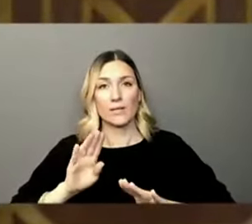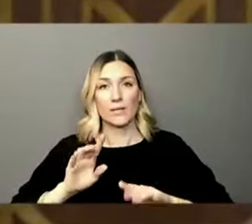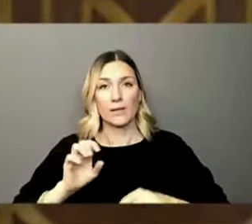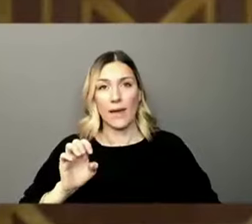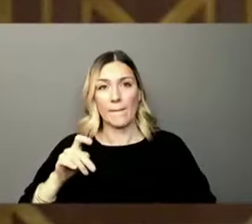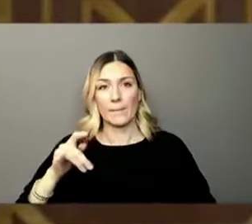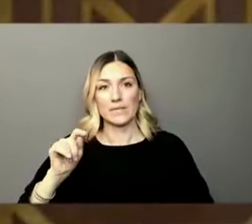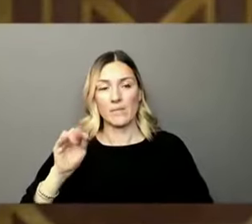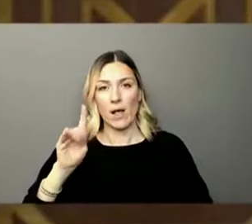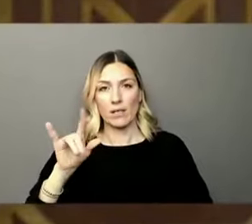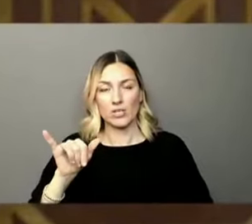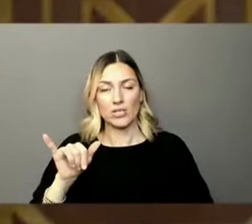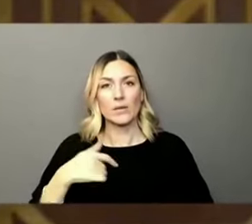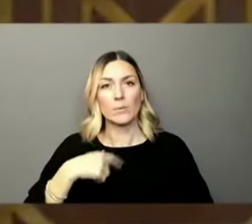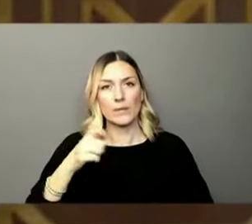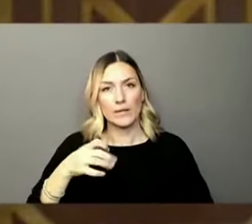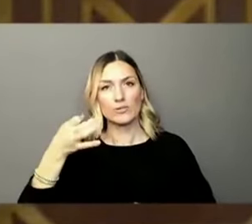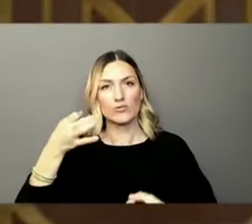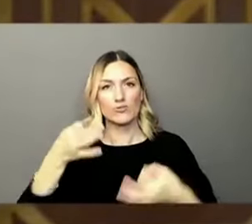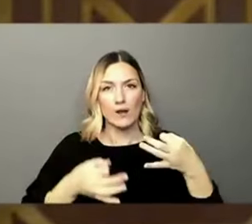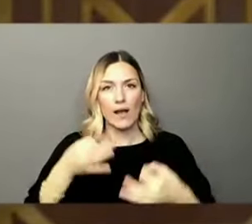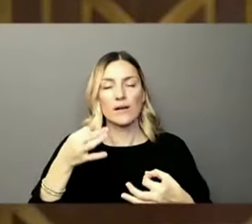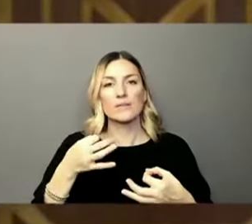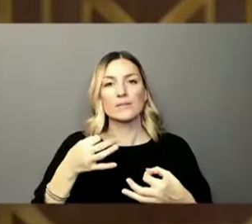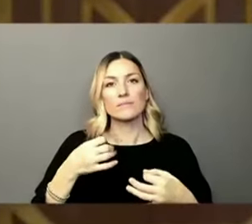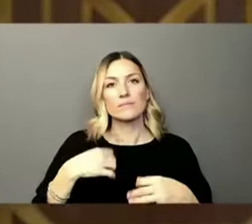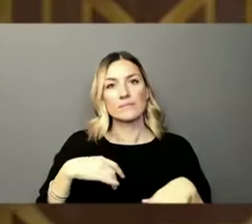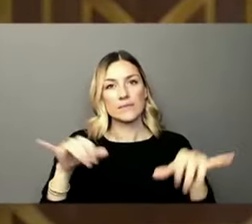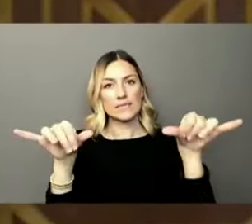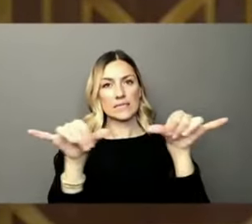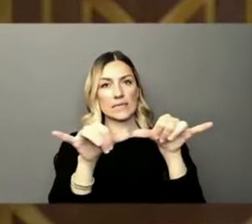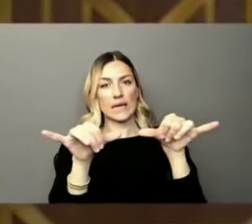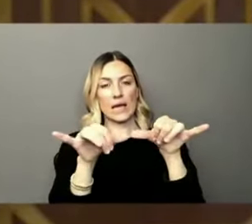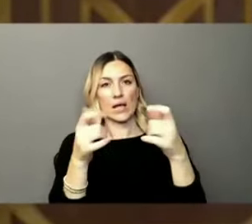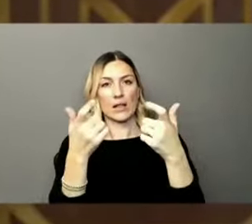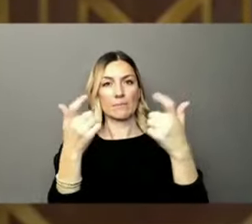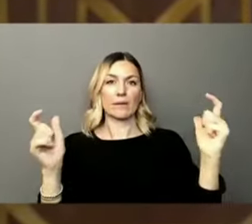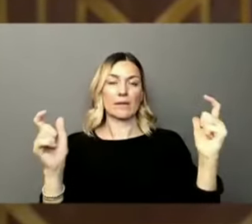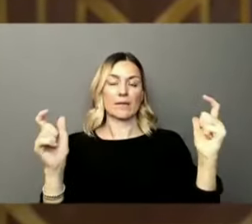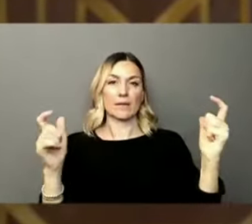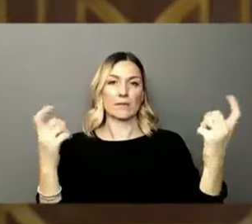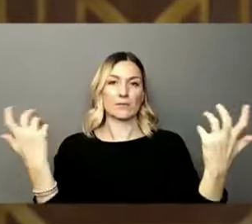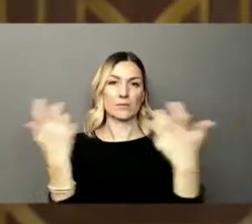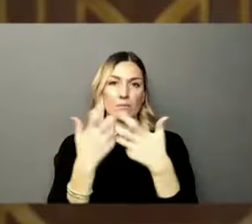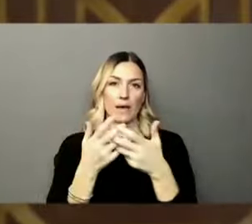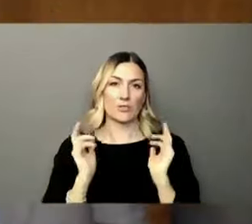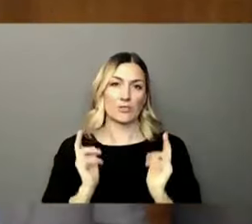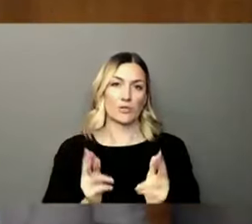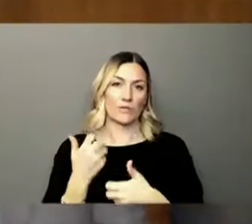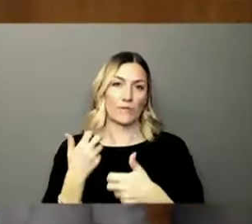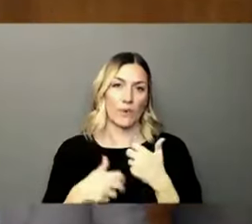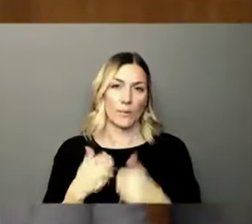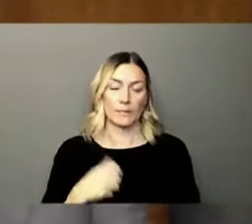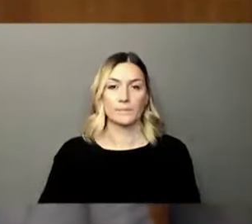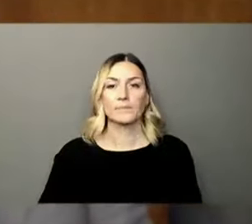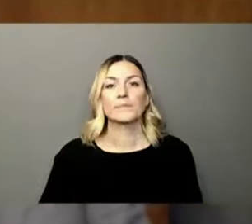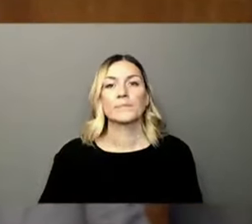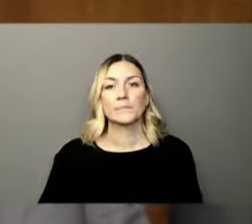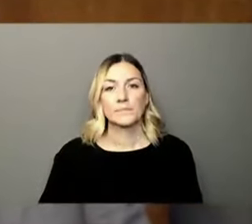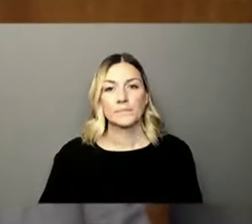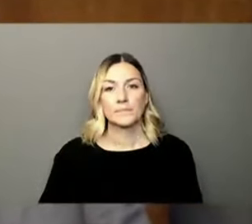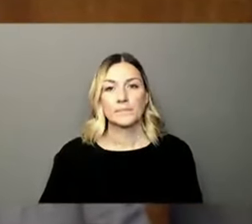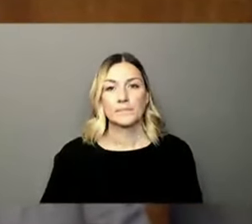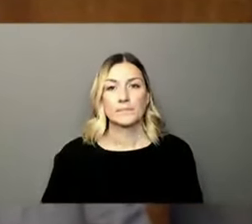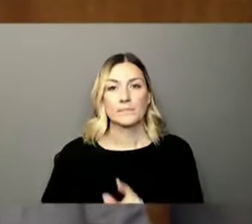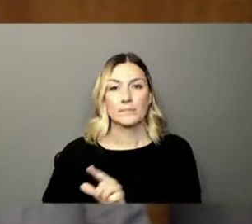we definitely need trials and at scale that match the urgency of the problem. Madhak Brown? Yes, I'd like to